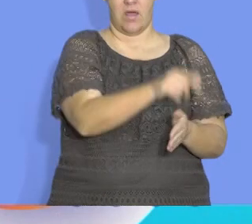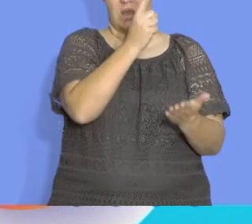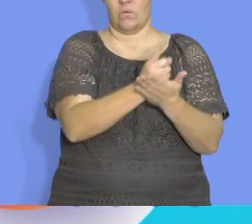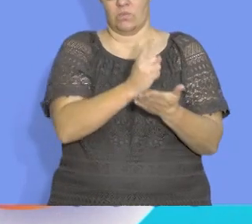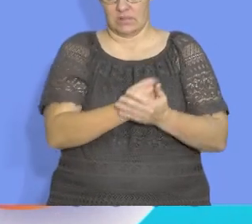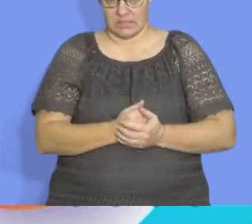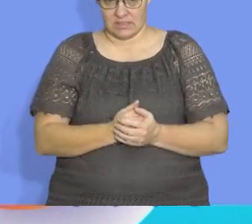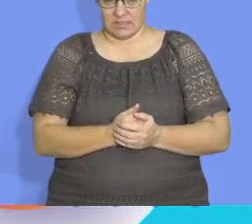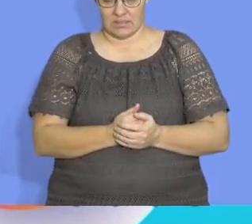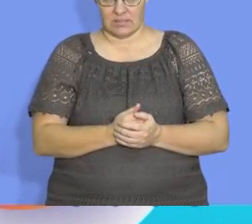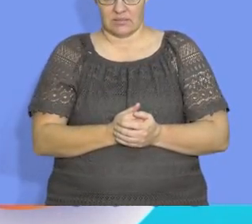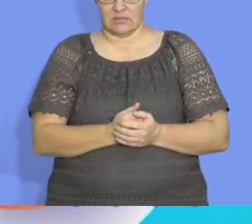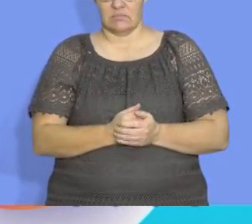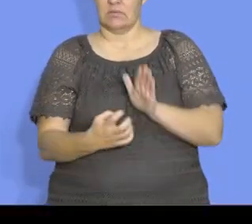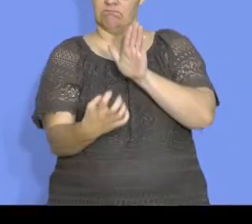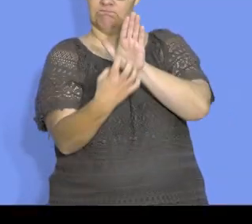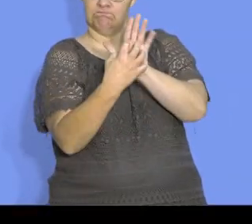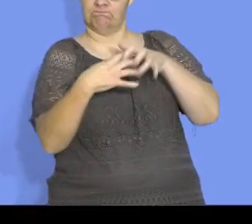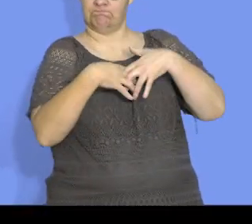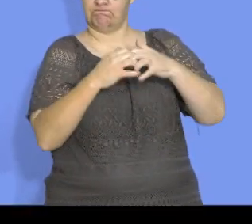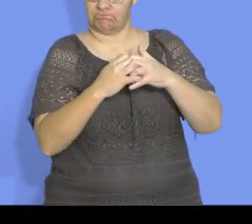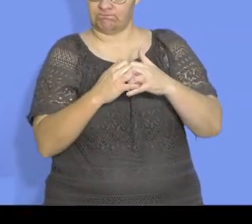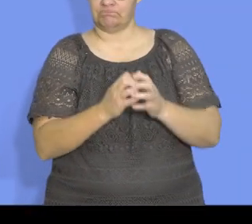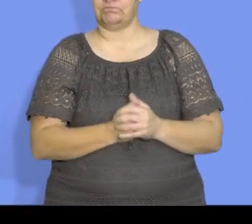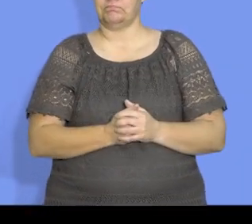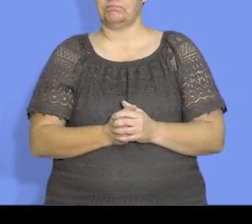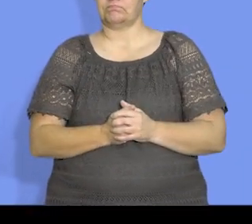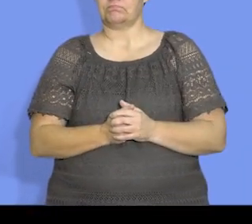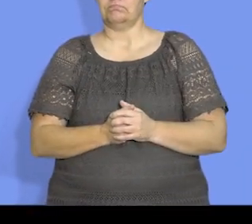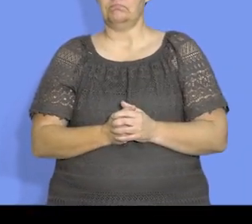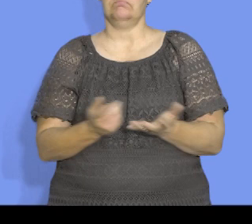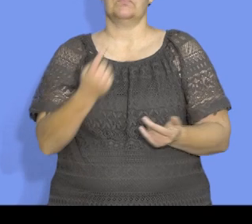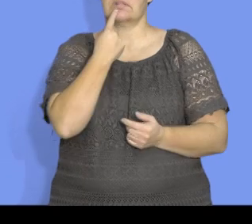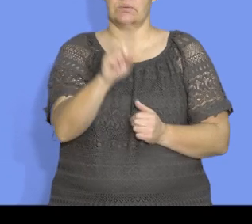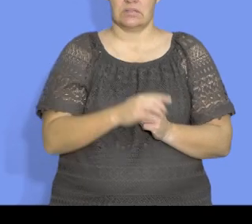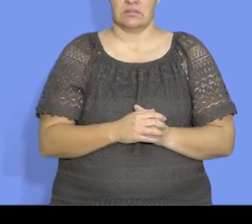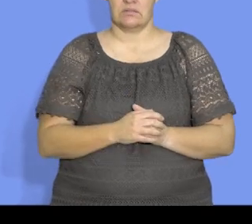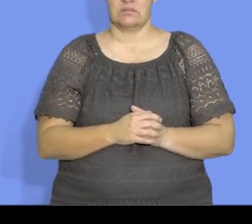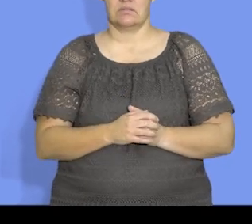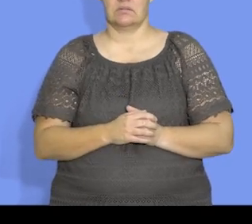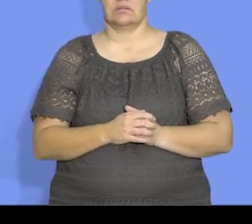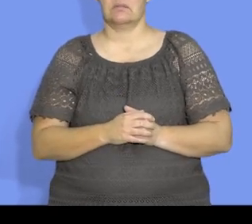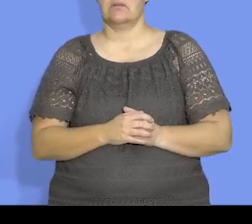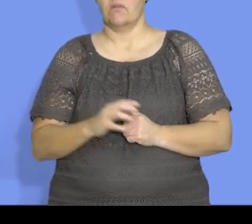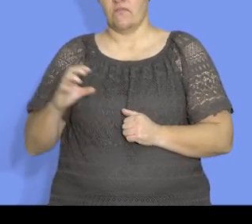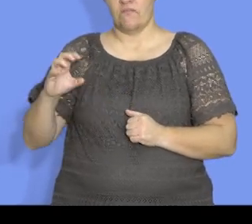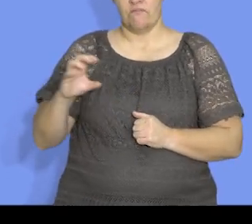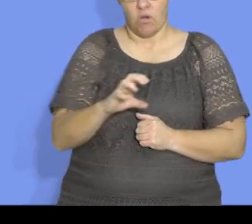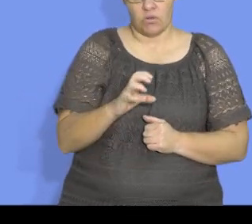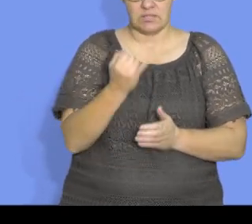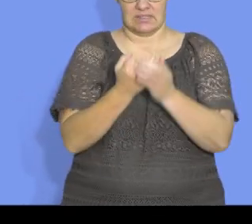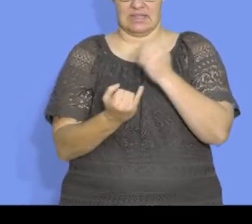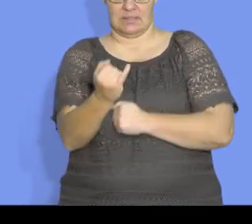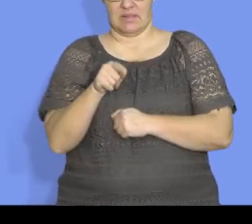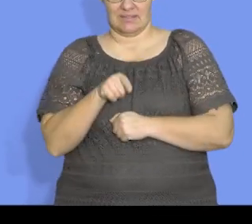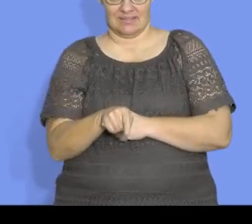vertical axis. So when we draw the graph, we're going to draw it like this, where we say the force, that's the